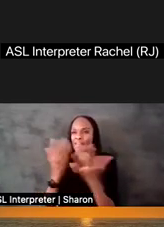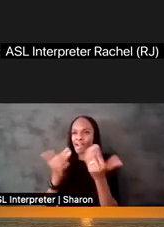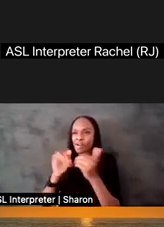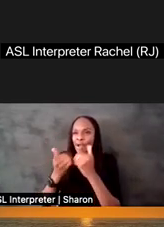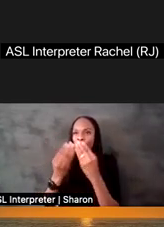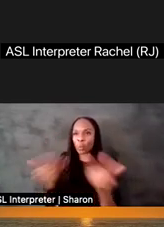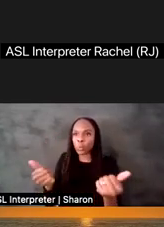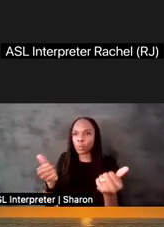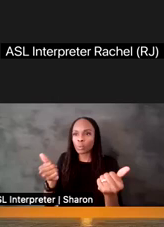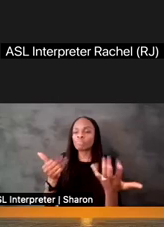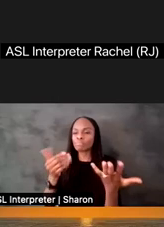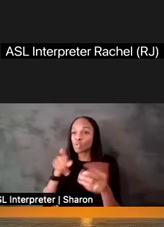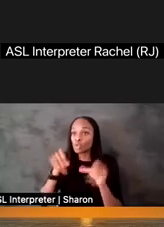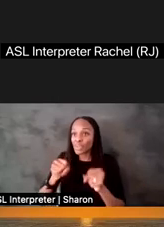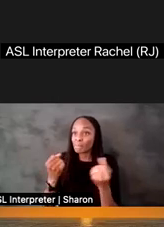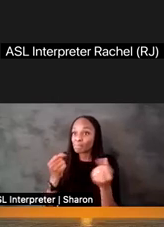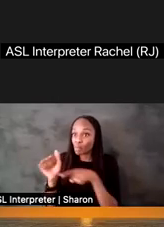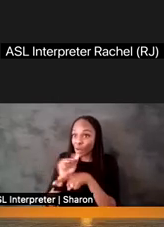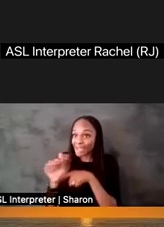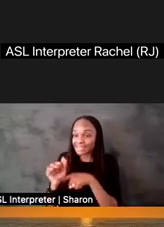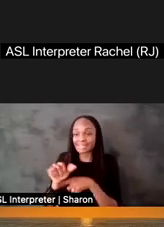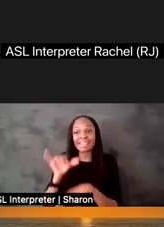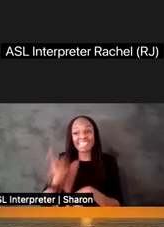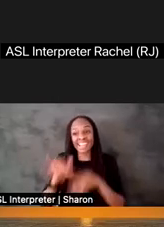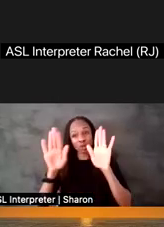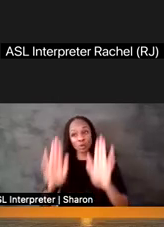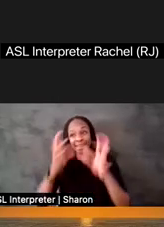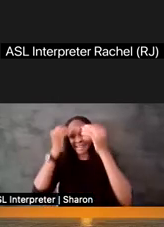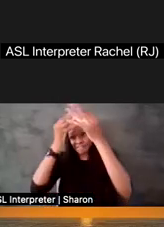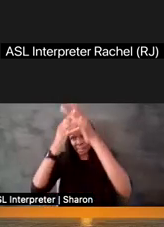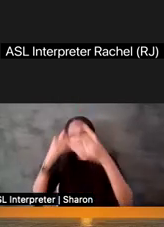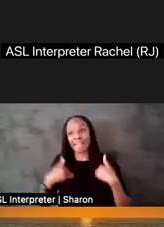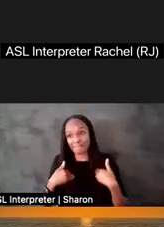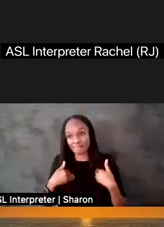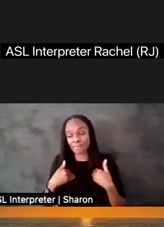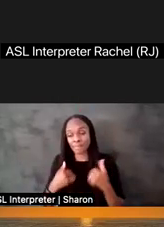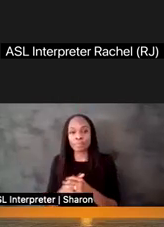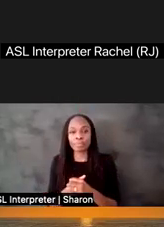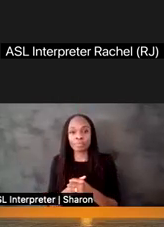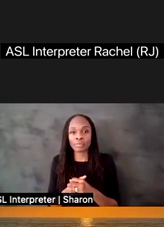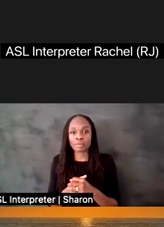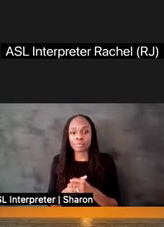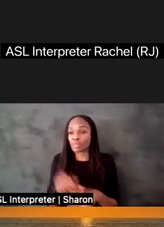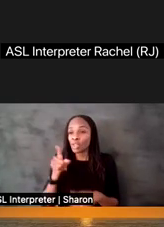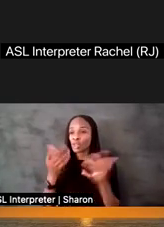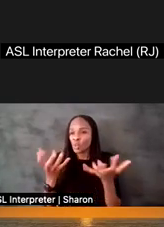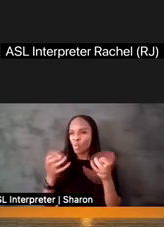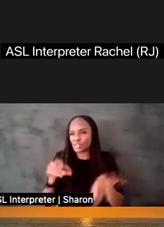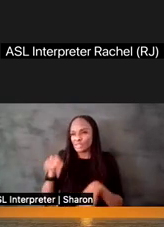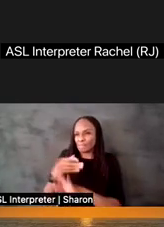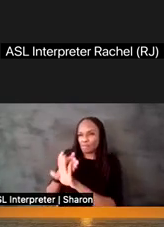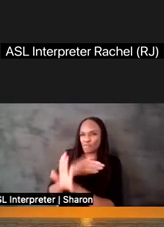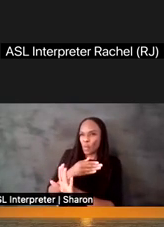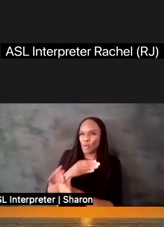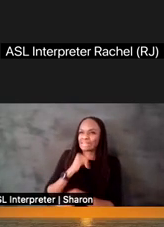it. And that's really great information to have. And you want to be doing this ahead of time, not in